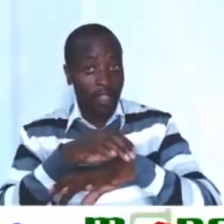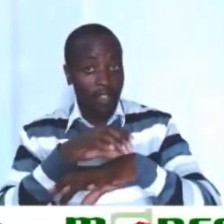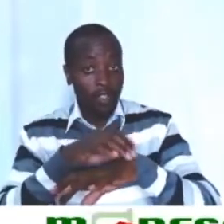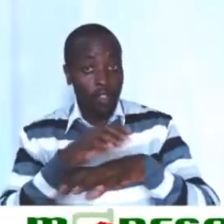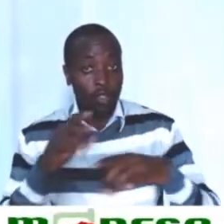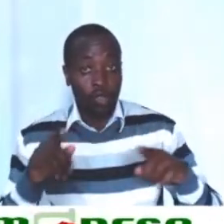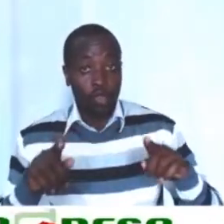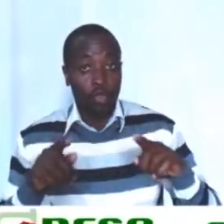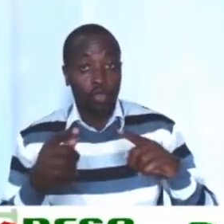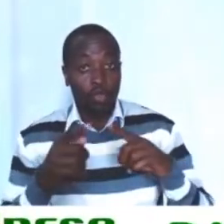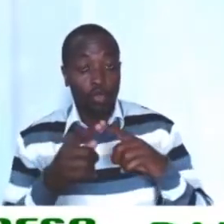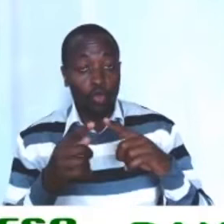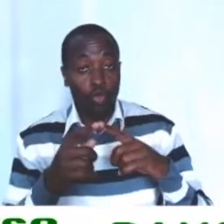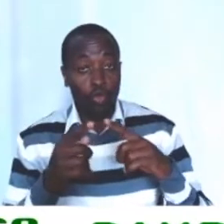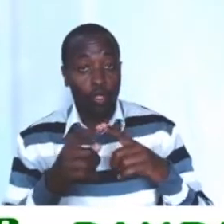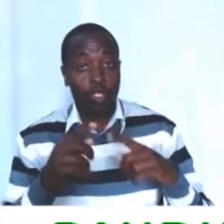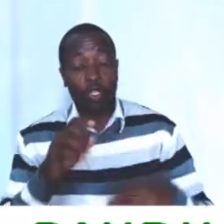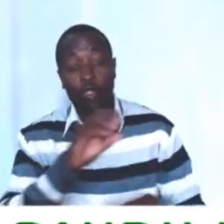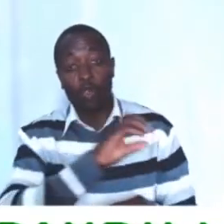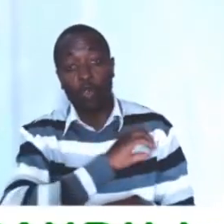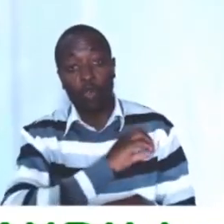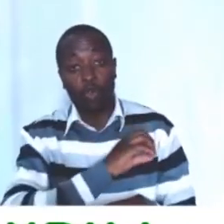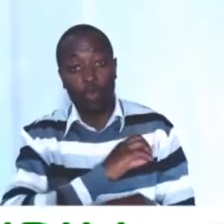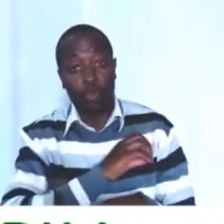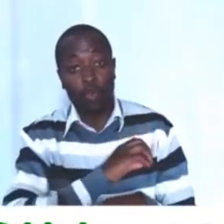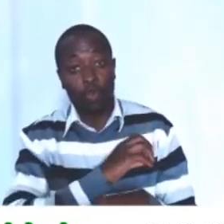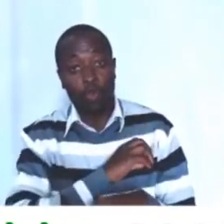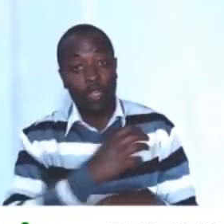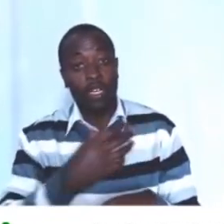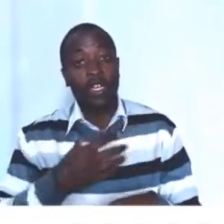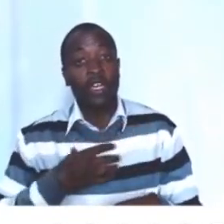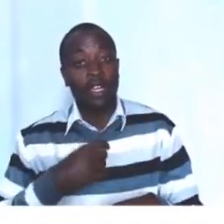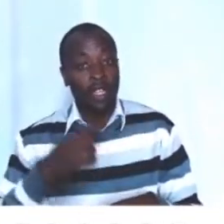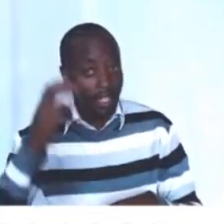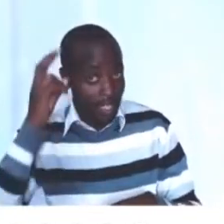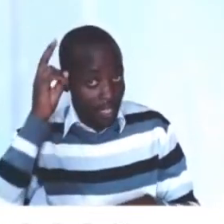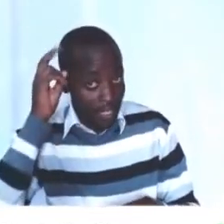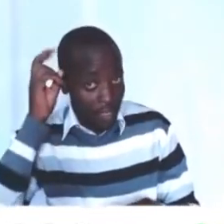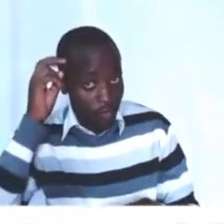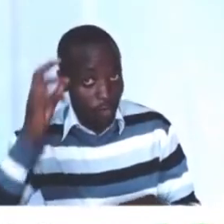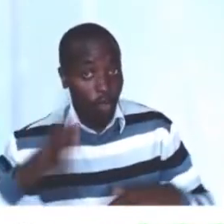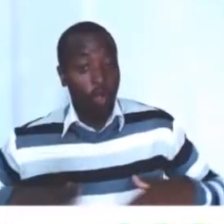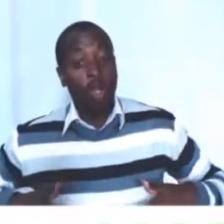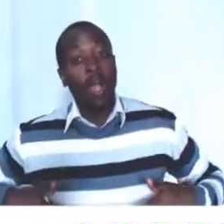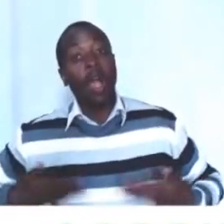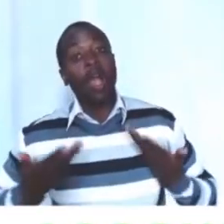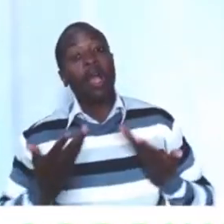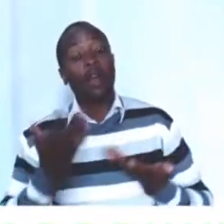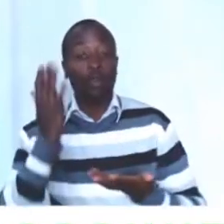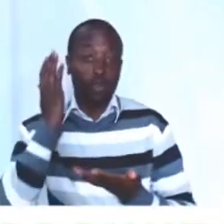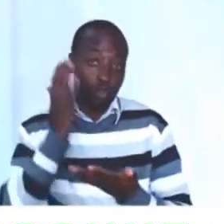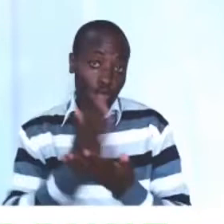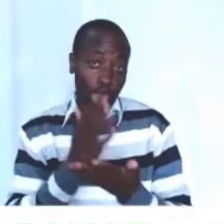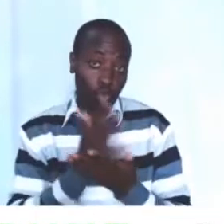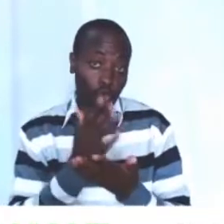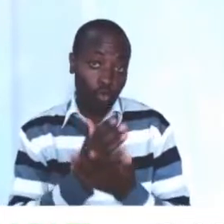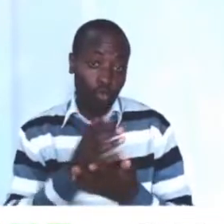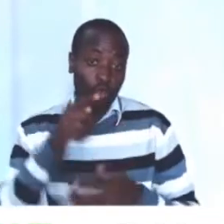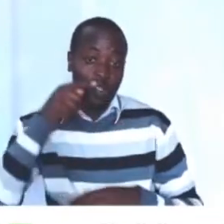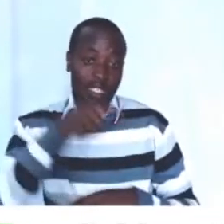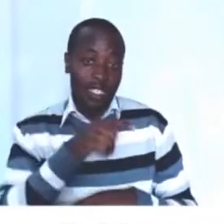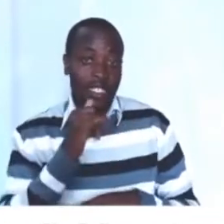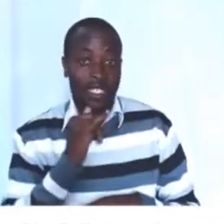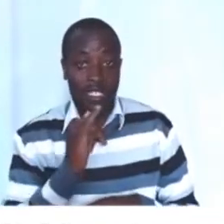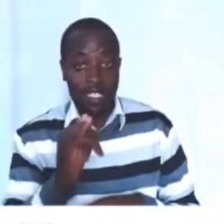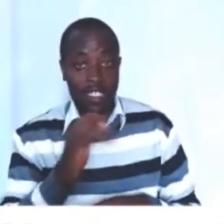self-centered person to the demonic. And how true this is for the Christians of